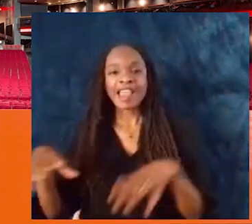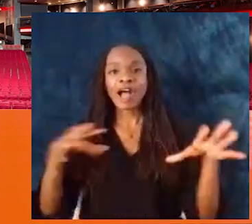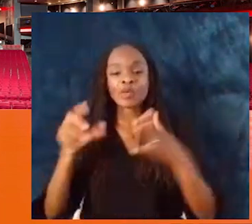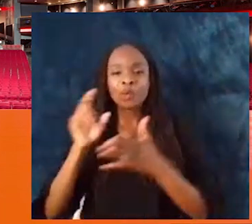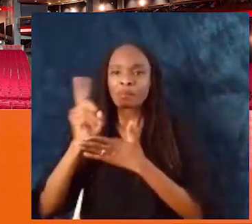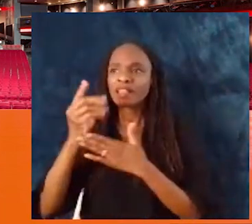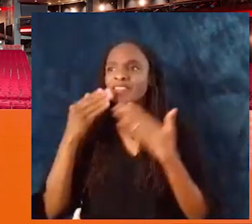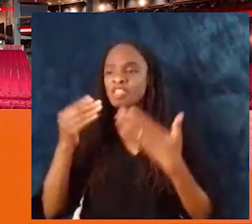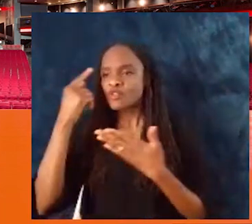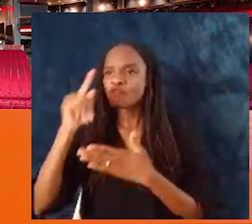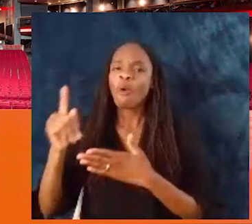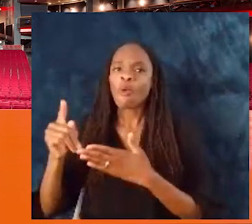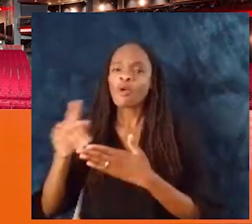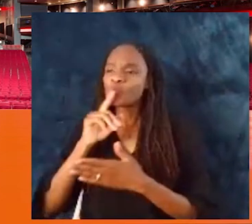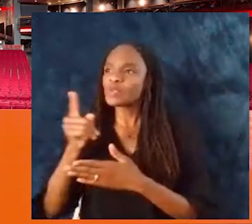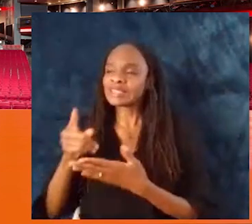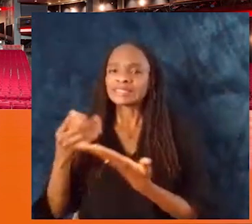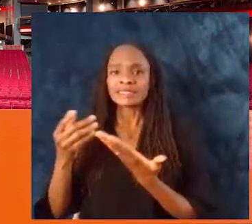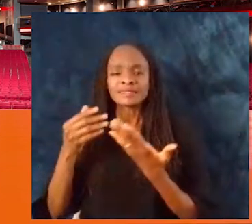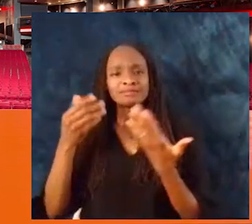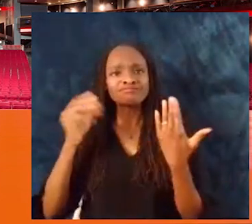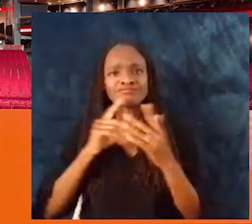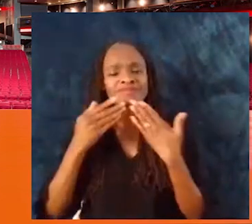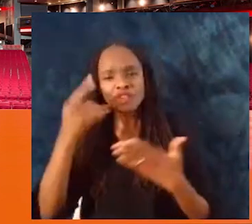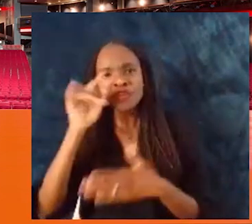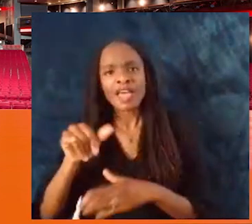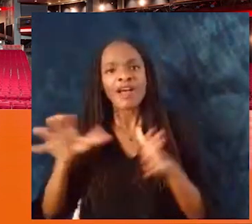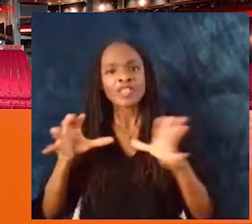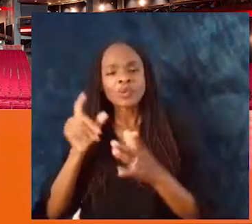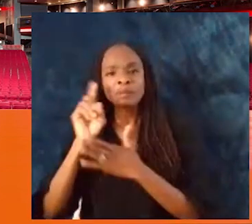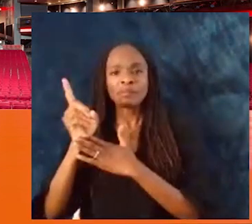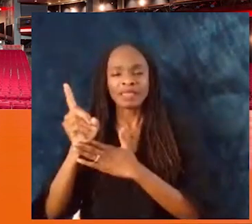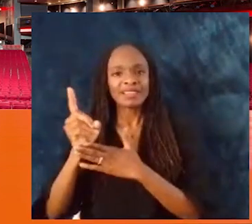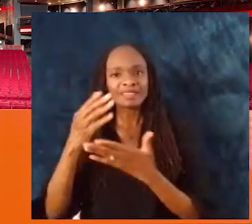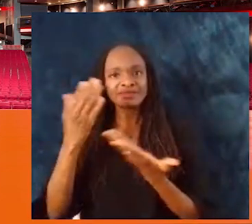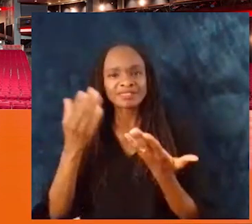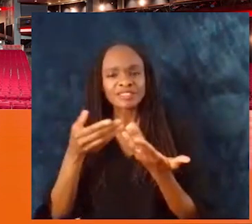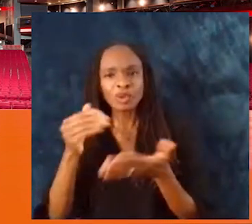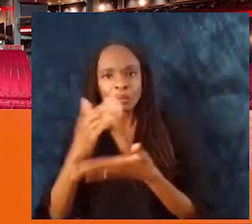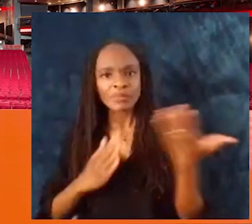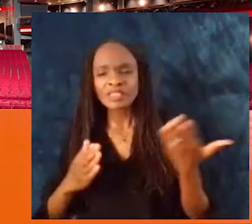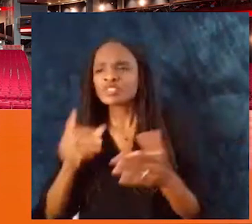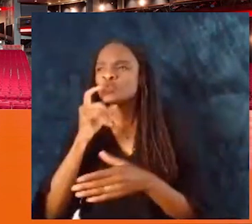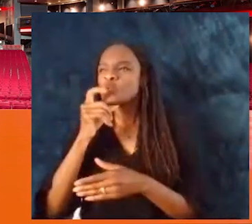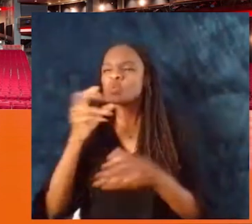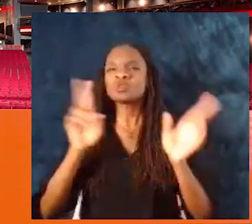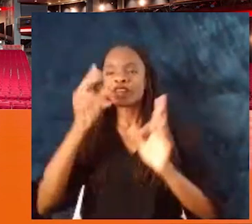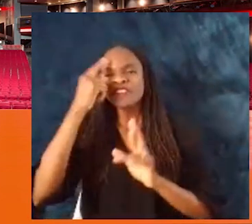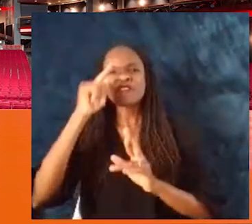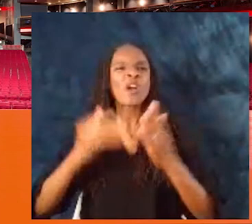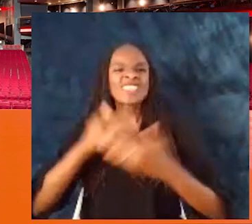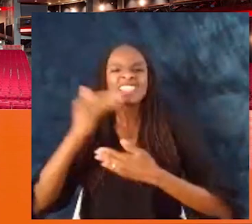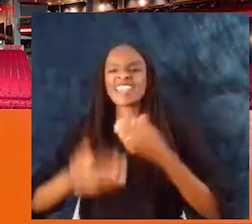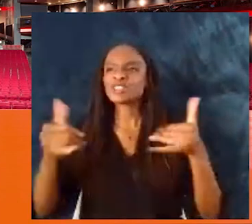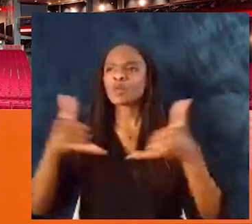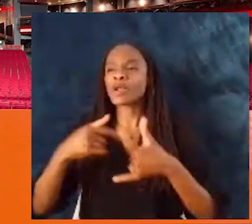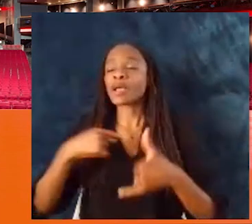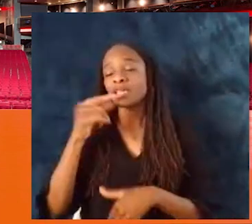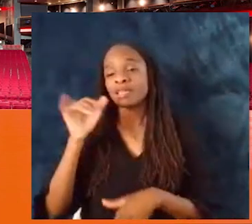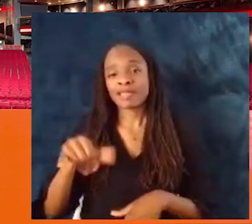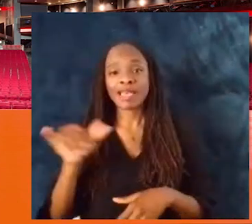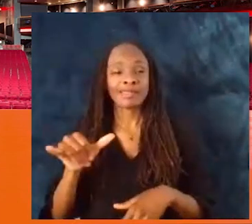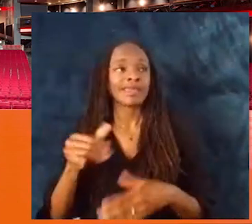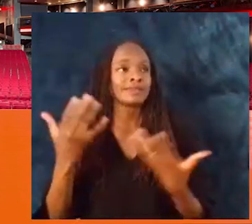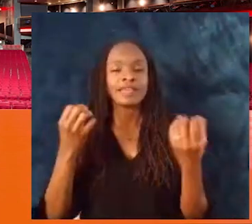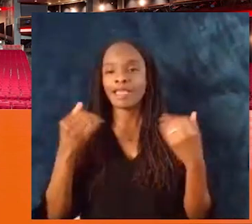thank you for your Hollywood Minute piece. All right, who's ready for the next award? I just say that like there's thousands of people in the room with me, even though I'm by